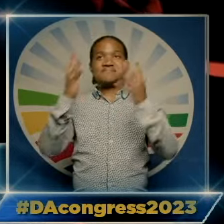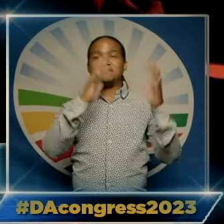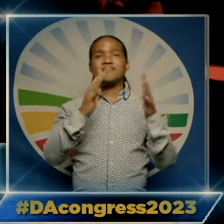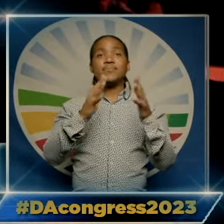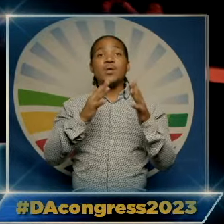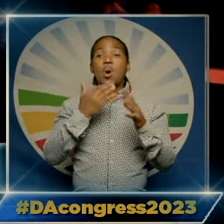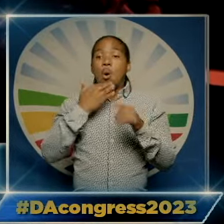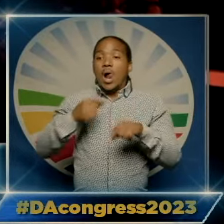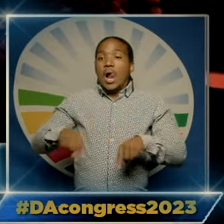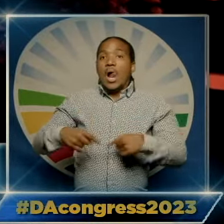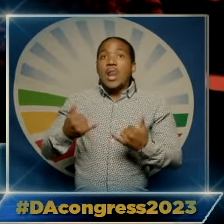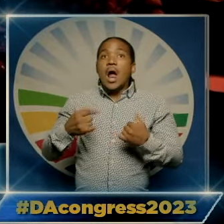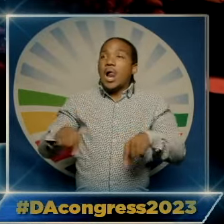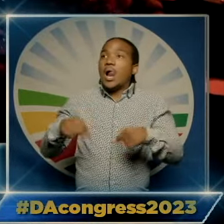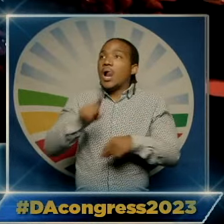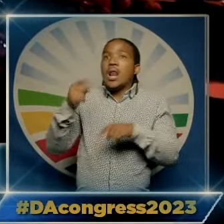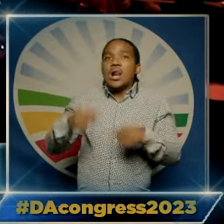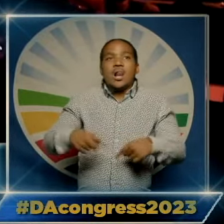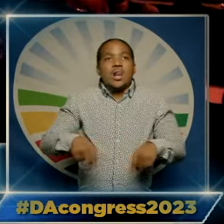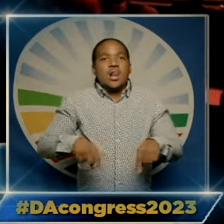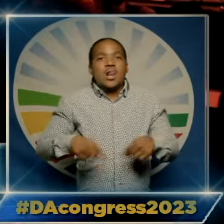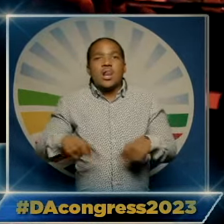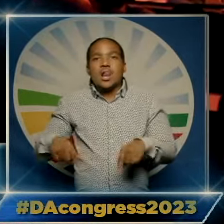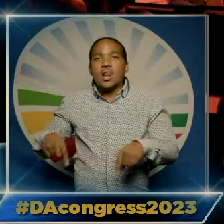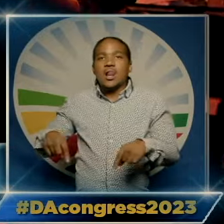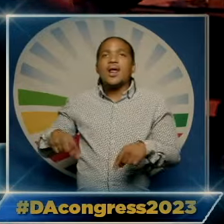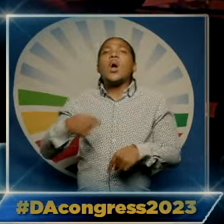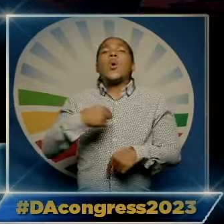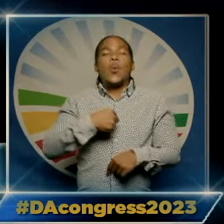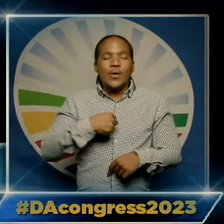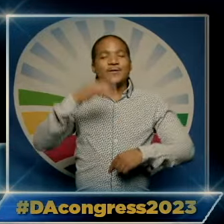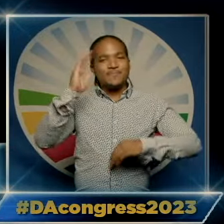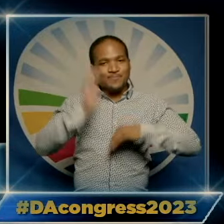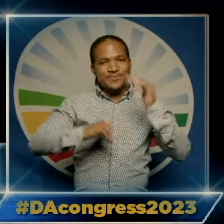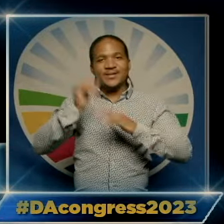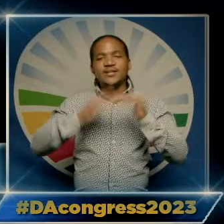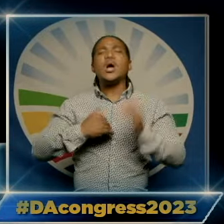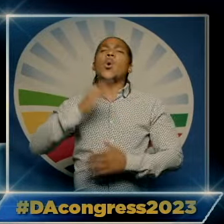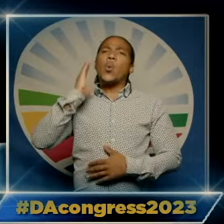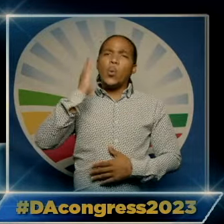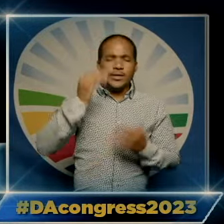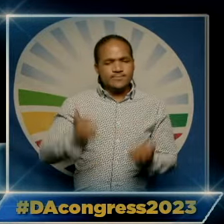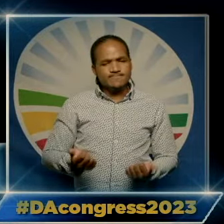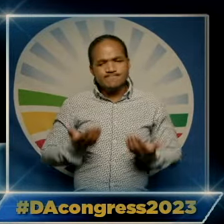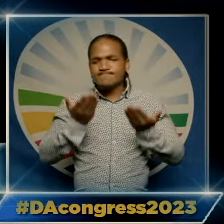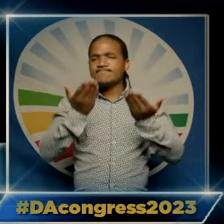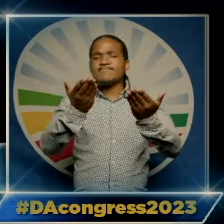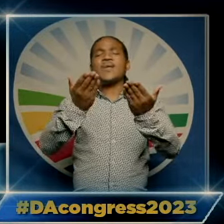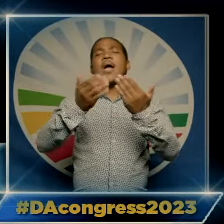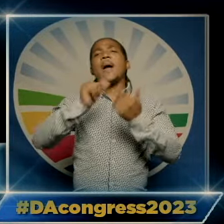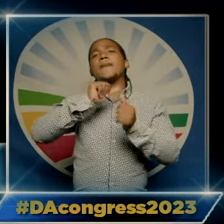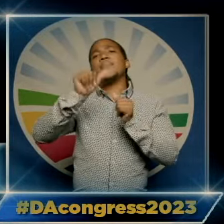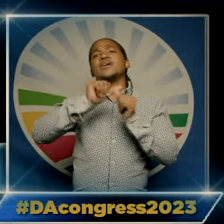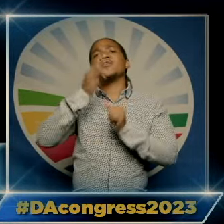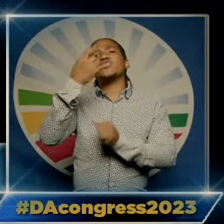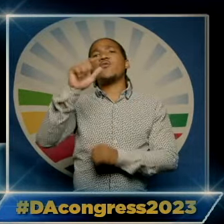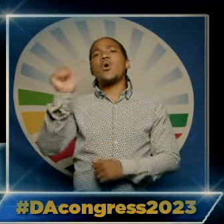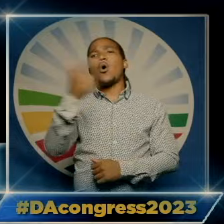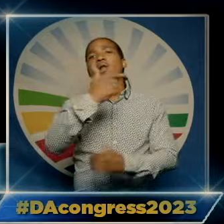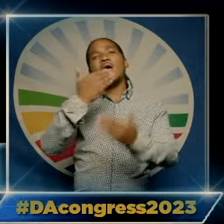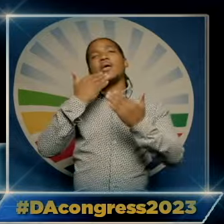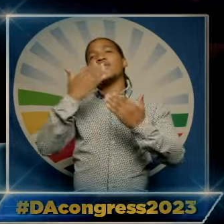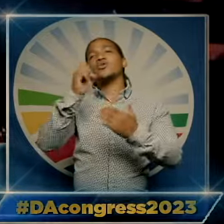Amakwala ayaqhaqhazela. We are building and we are going to deliver a better future for all. Thank you so much.